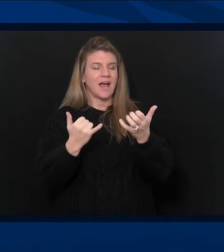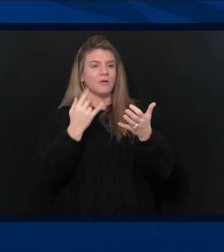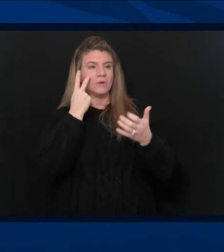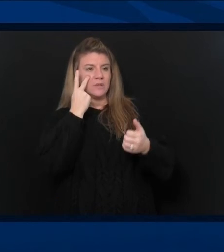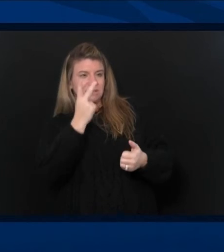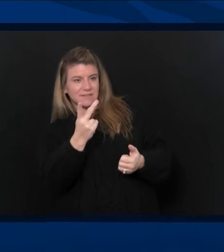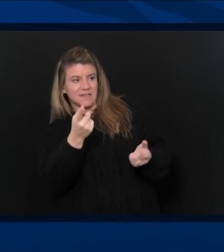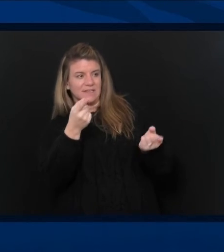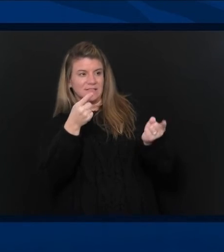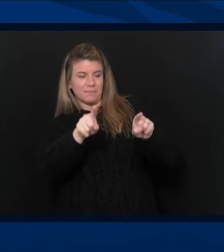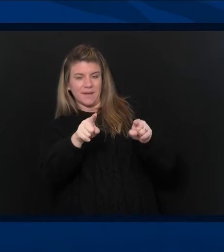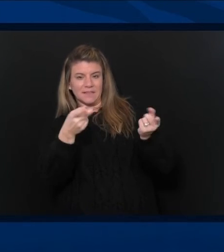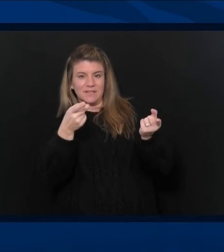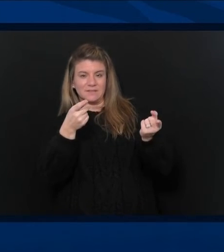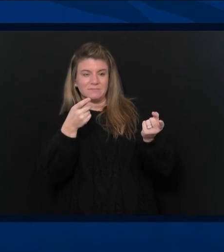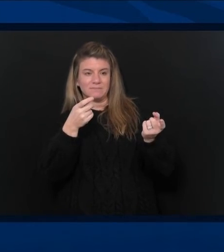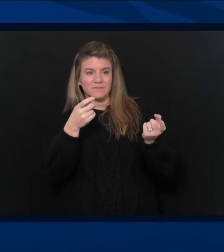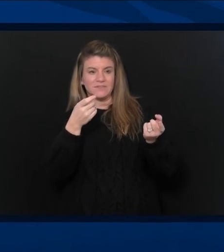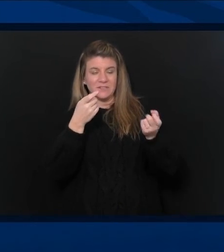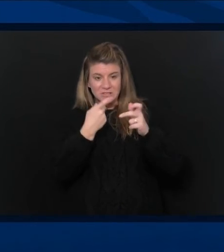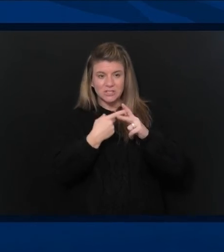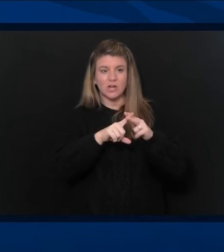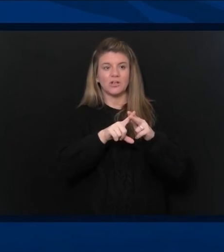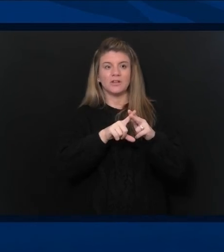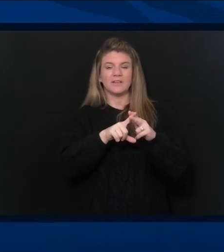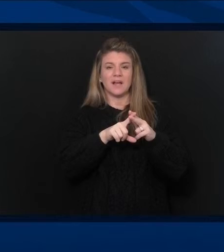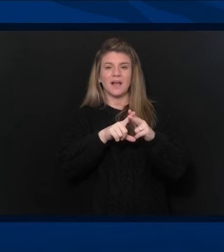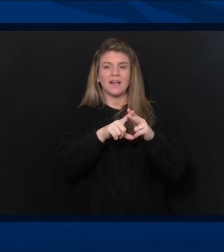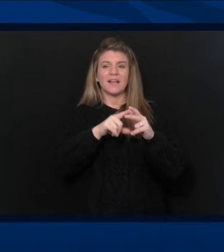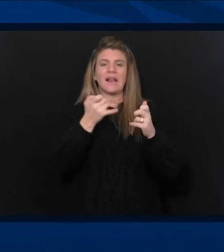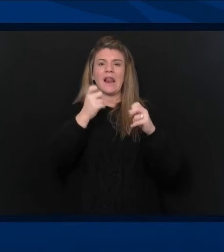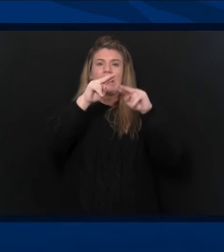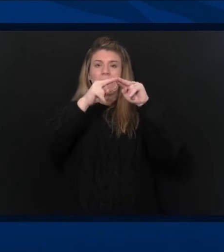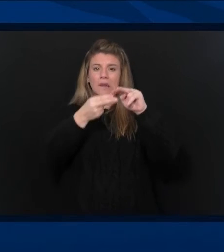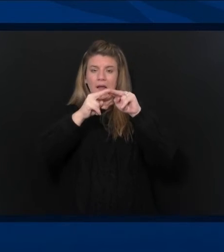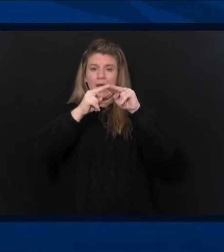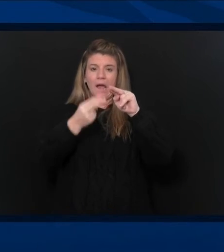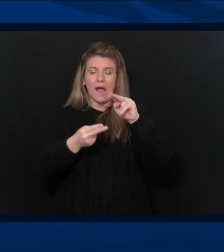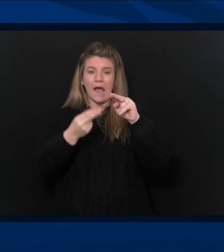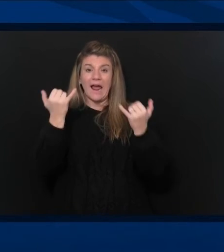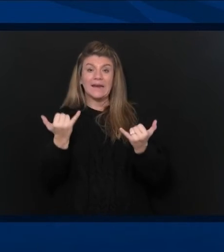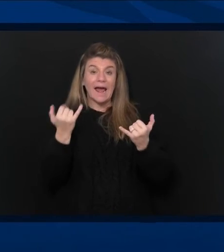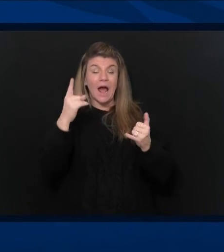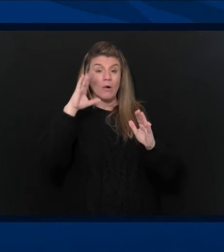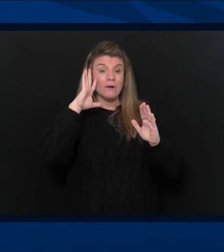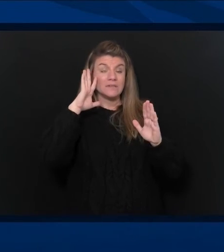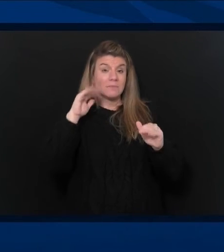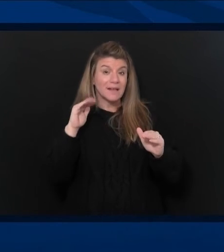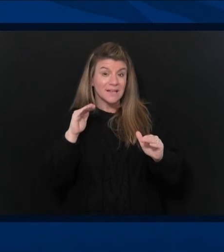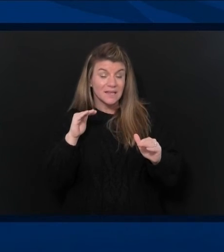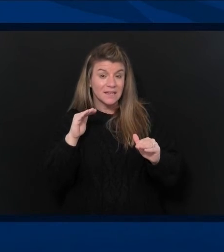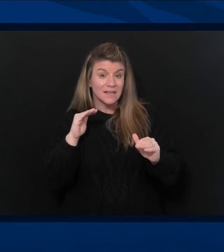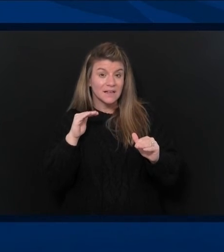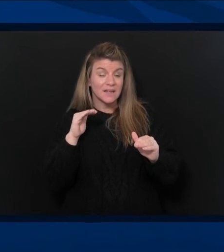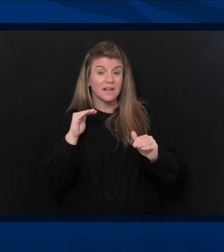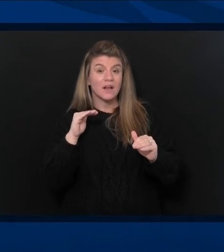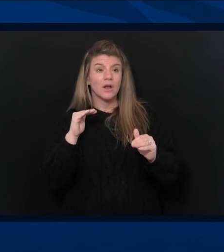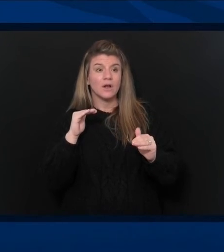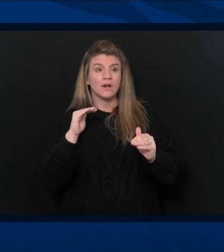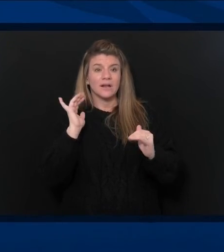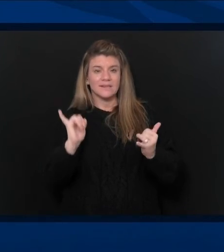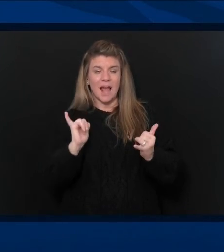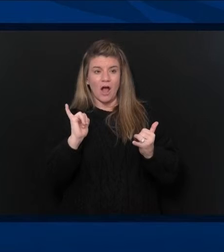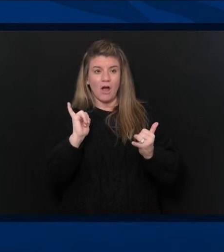space we're getting into now, it starts to decline a little bit. What are you expecting, Dr. Marsh, as we head